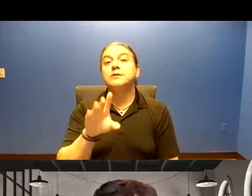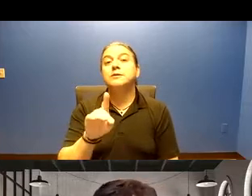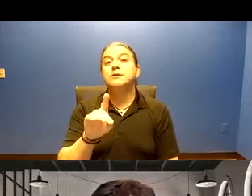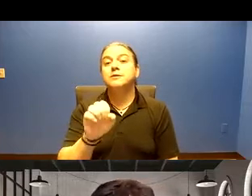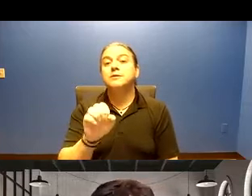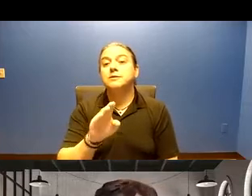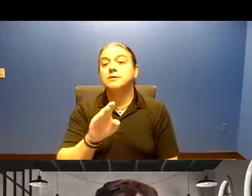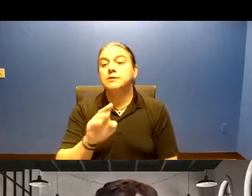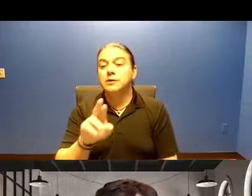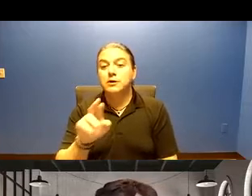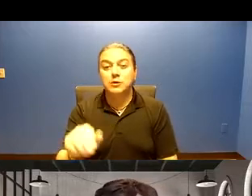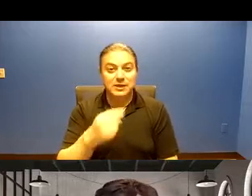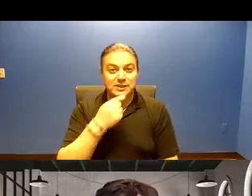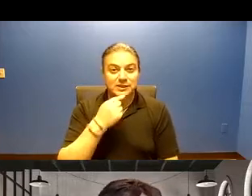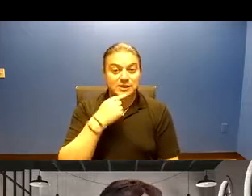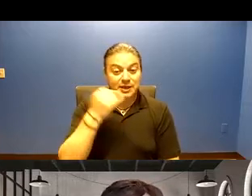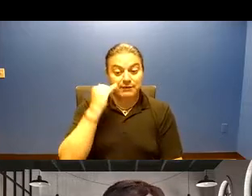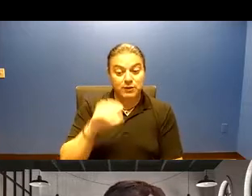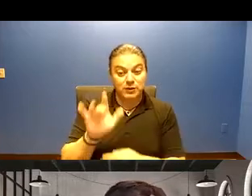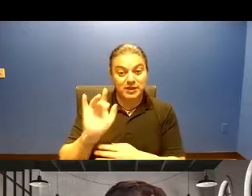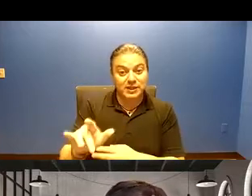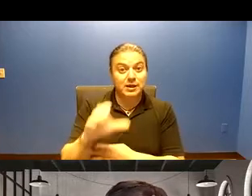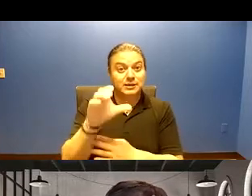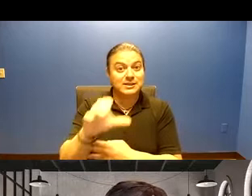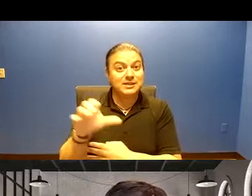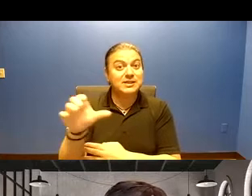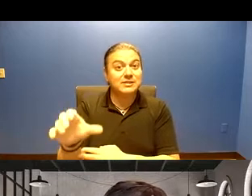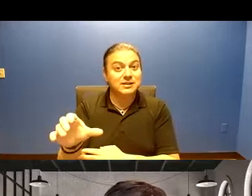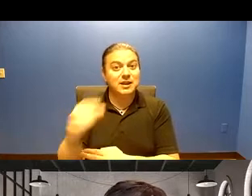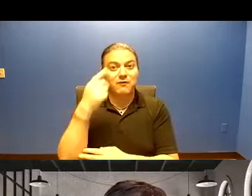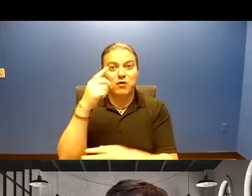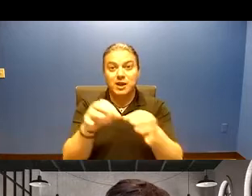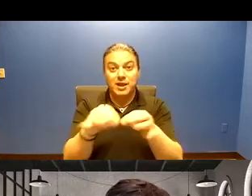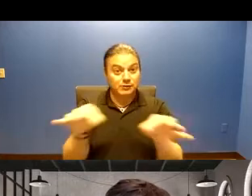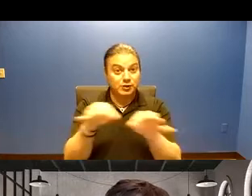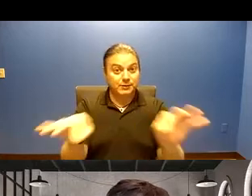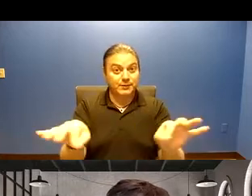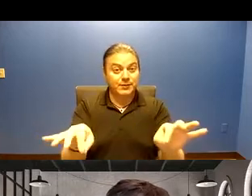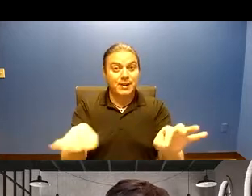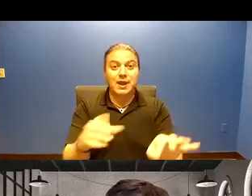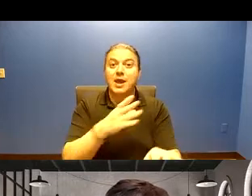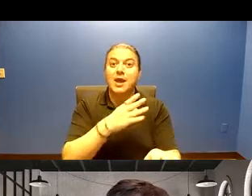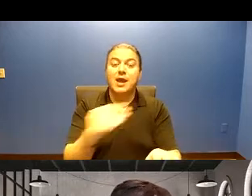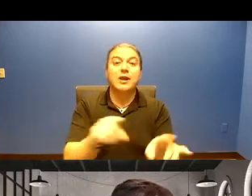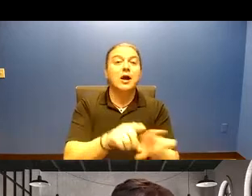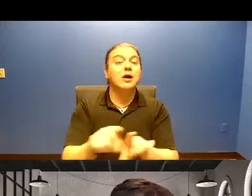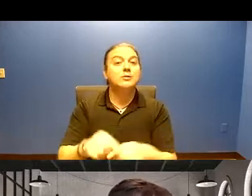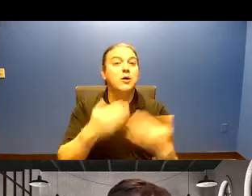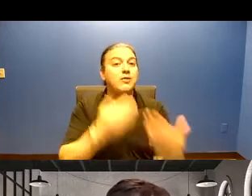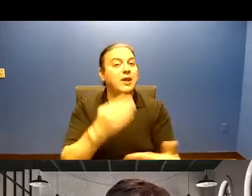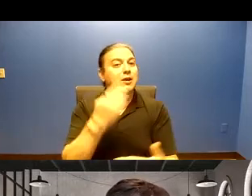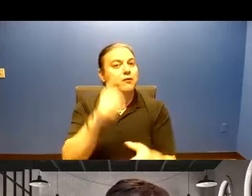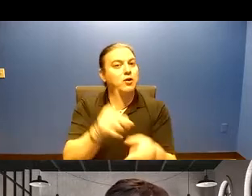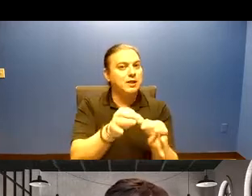the CC icon in the Zoom toolbar. And thank you to our ASL interpreter